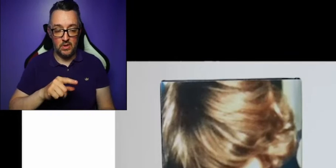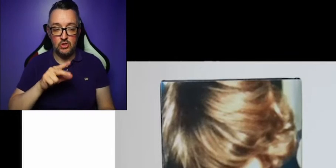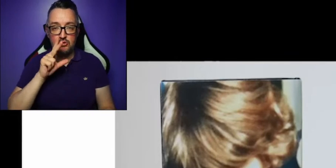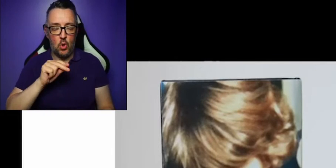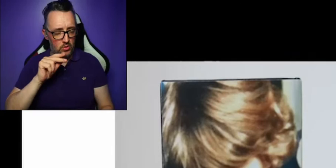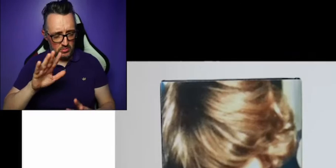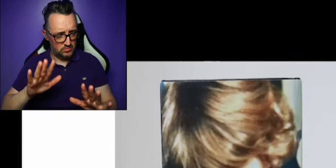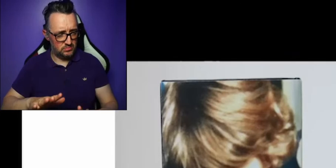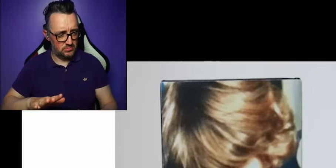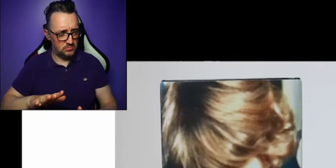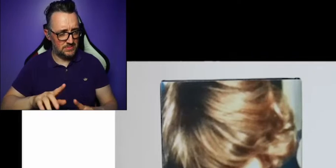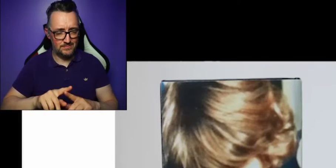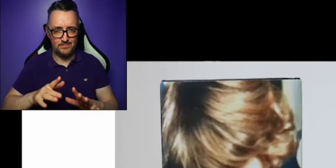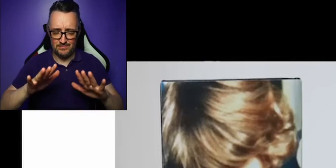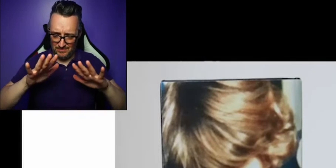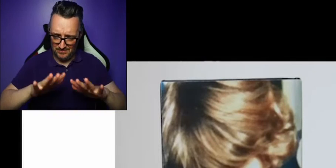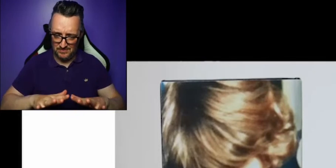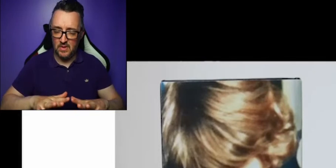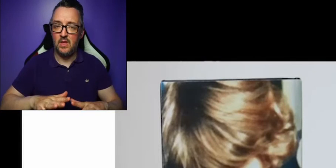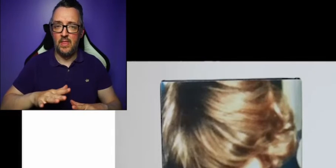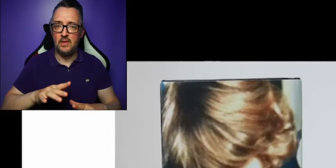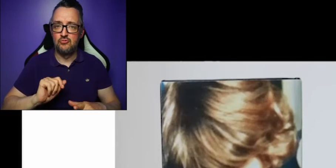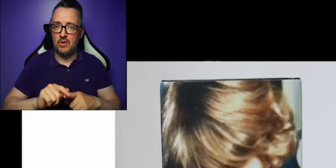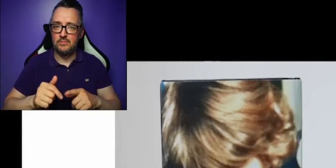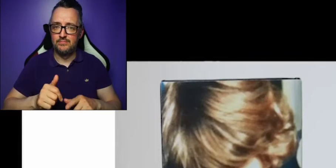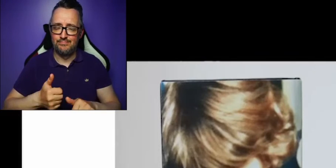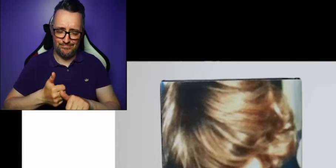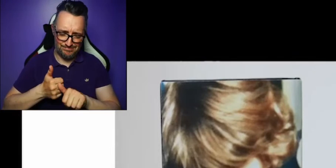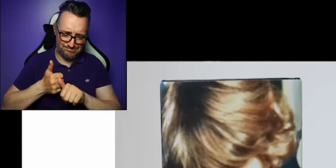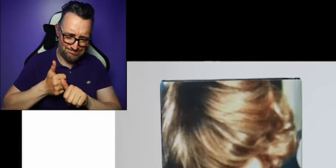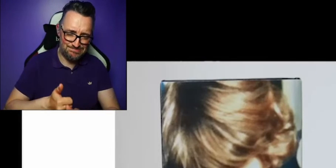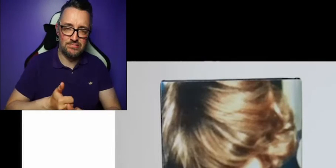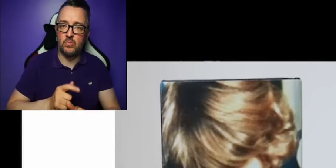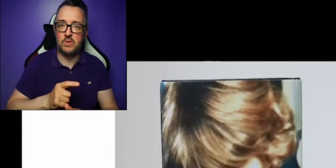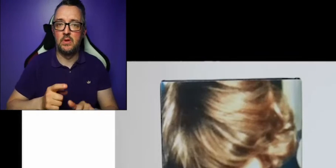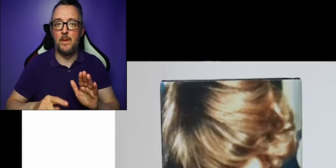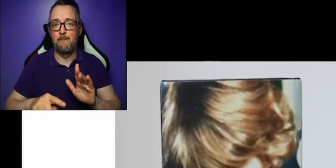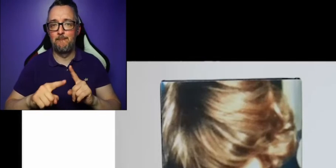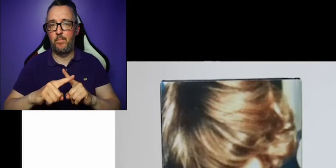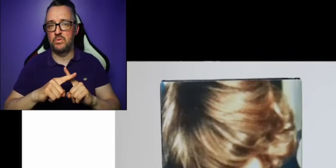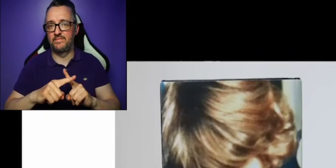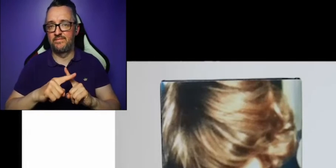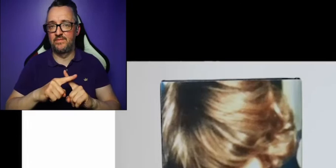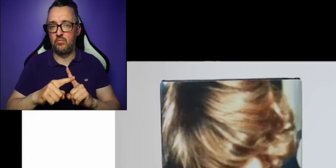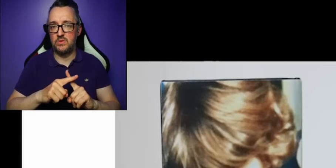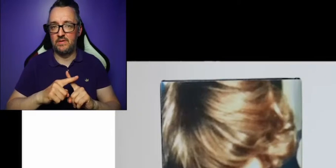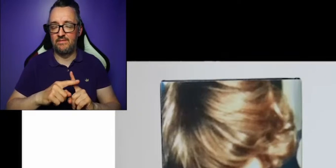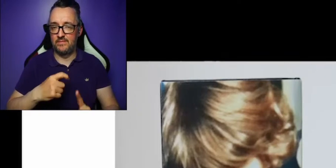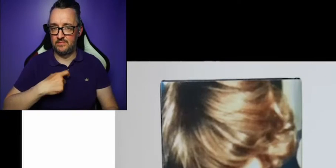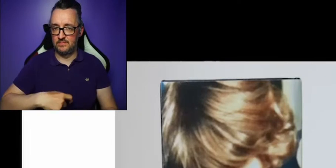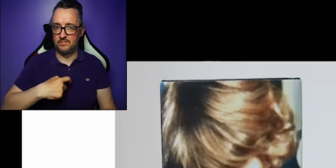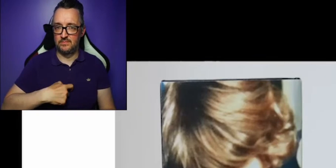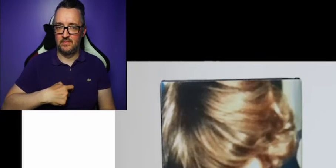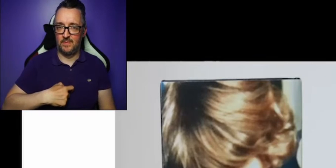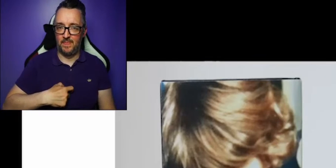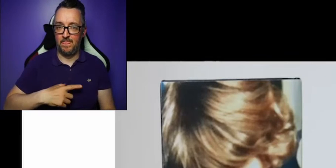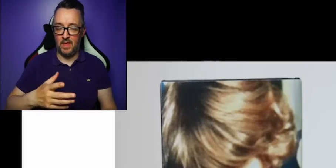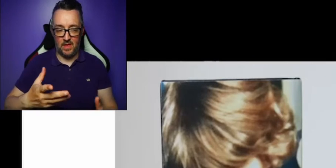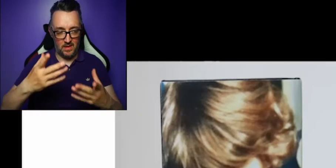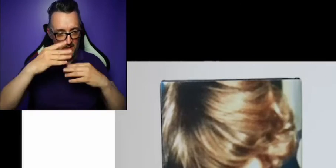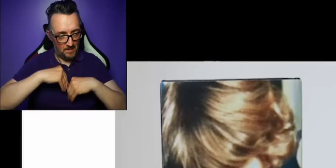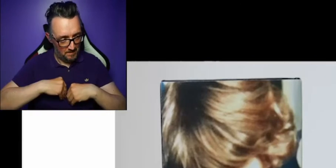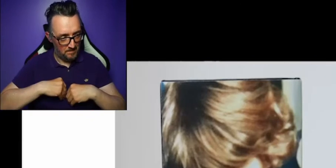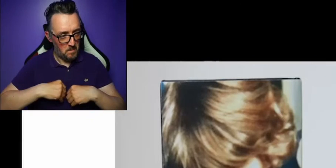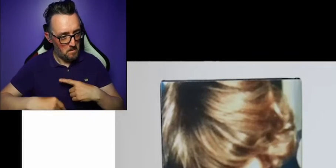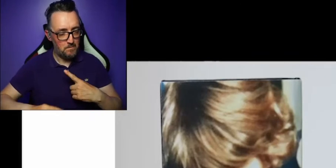that down and reinforce for yourself the positive identification that you need to